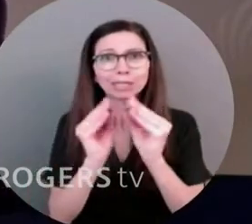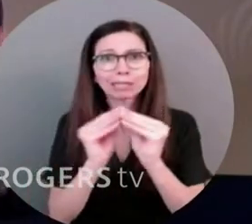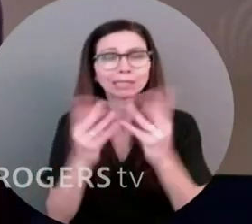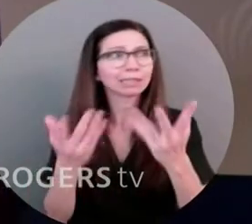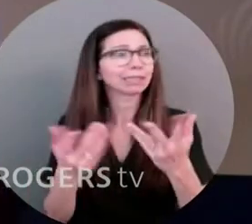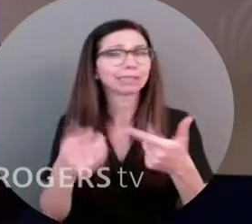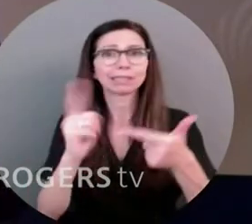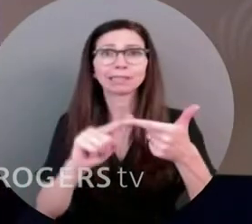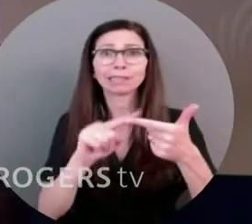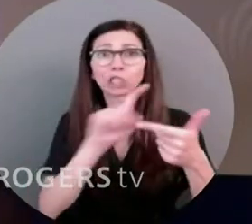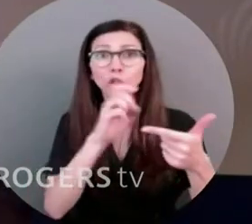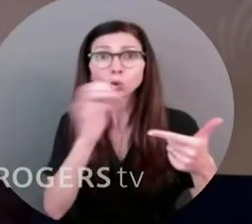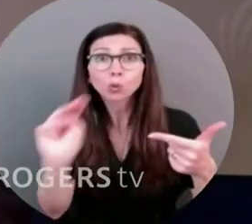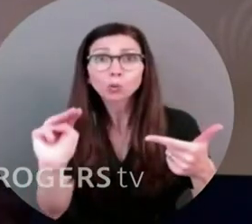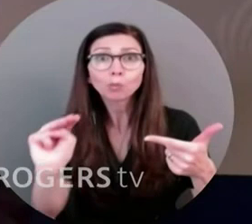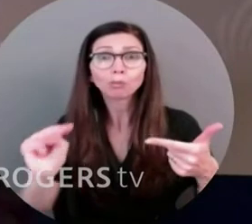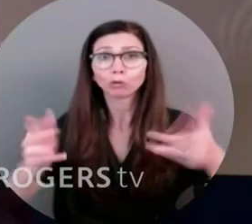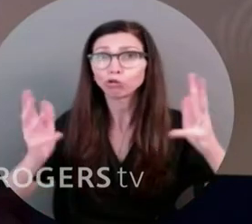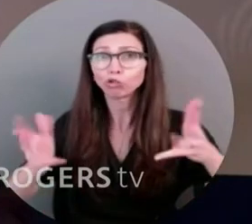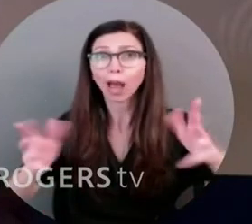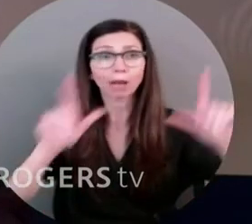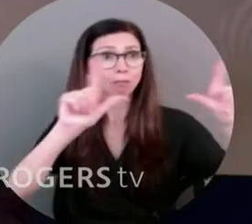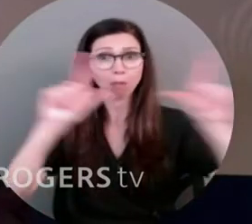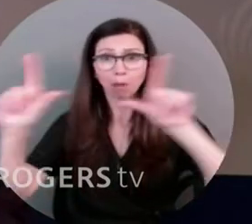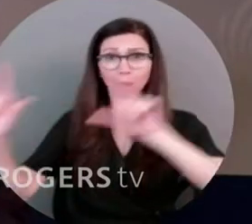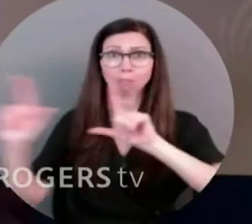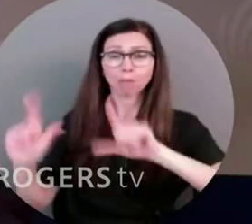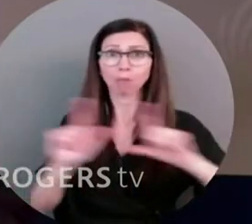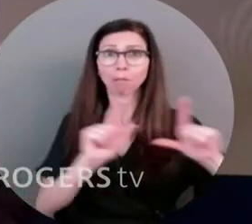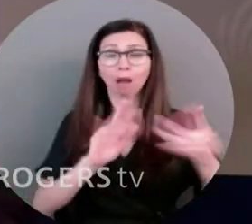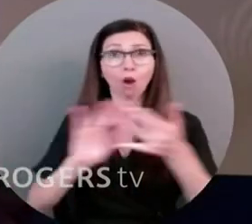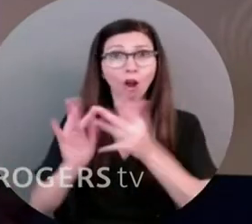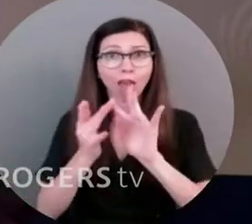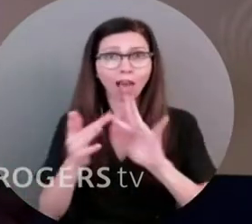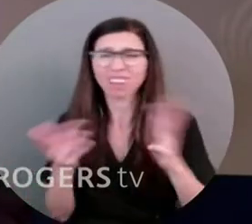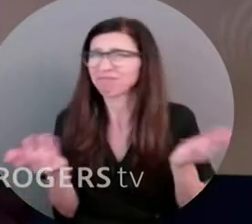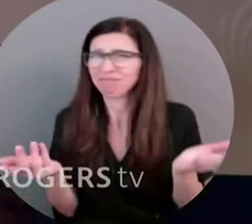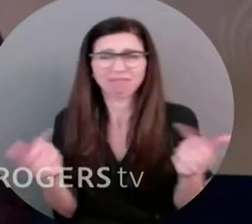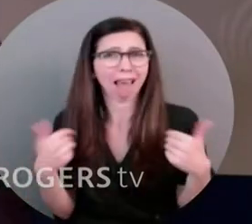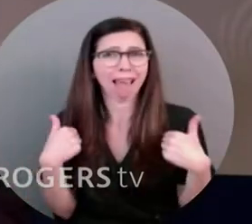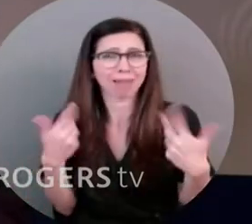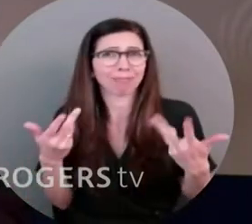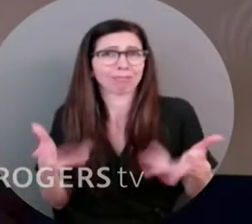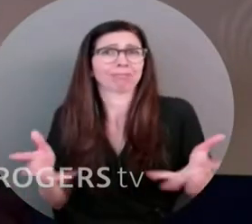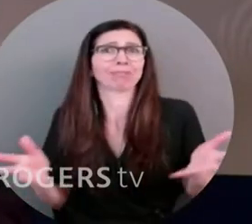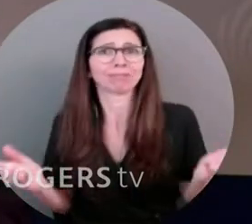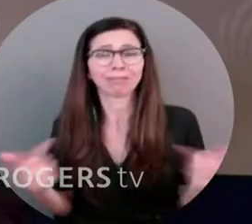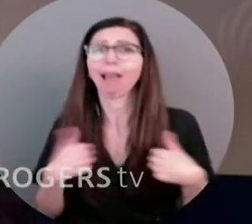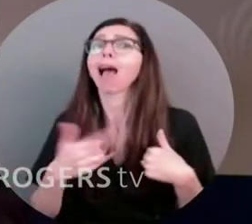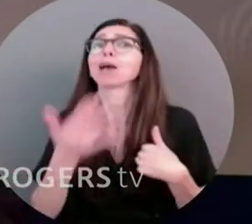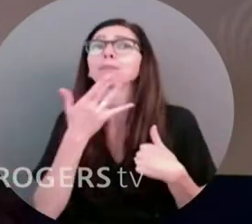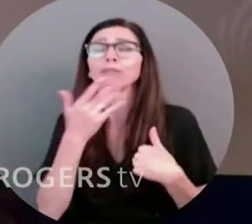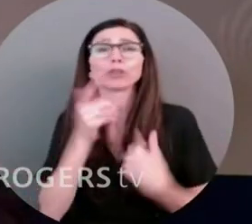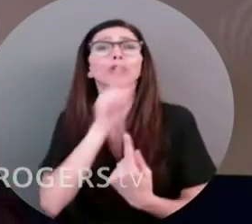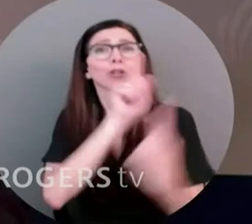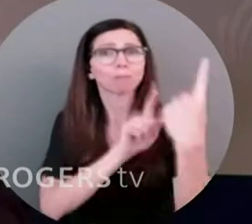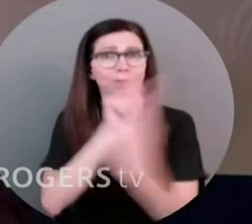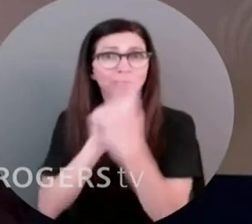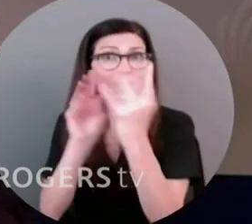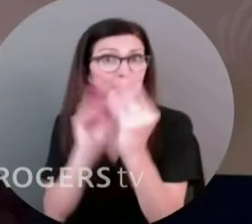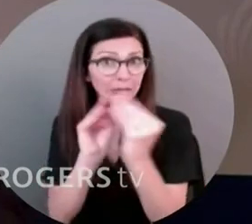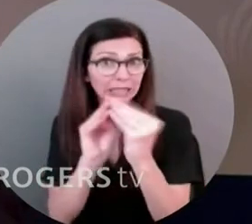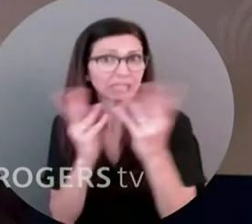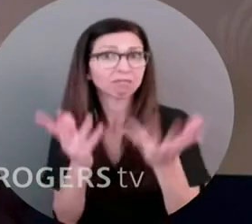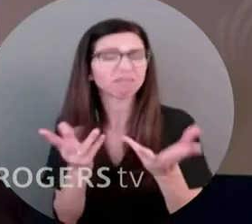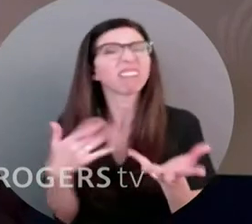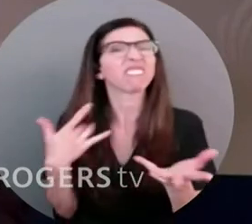where I see people and interact with them. And I think while Shopify has made that decision, they're going to review it in a year's time. And I